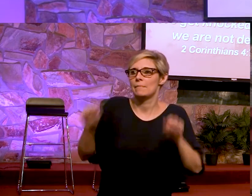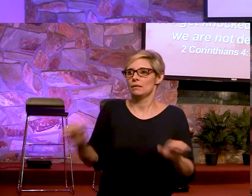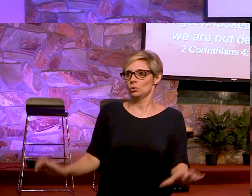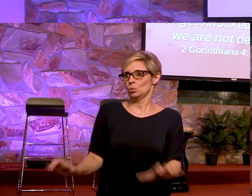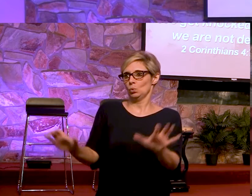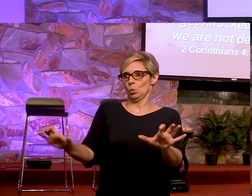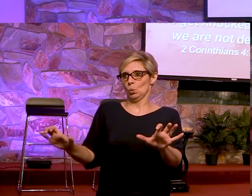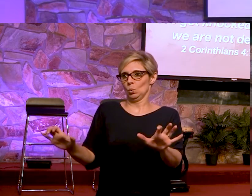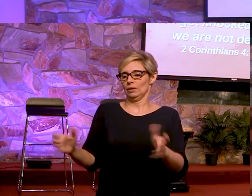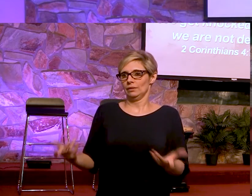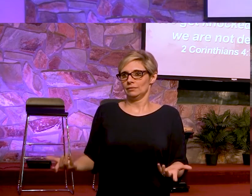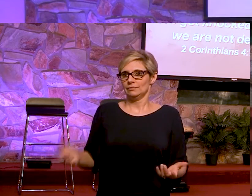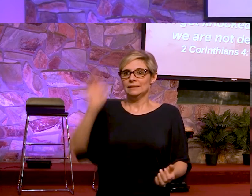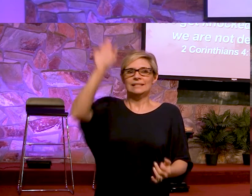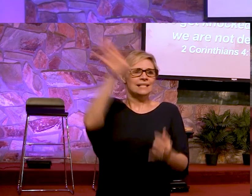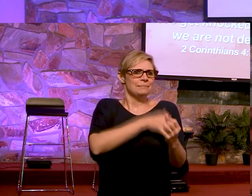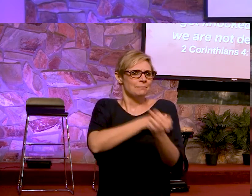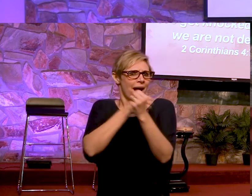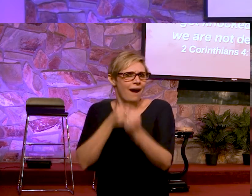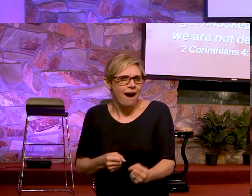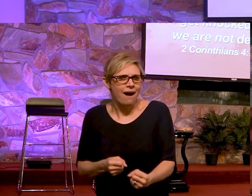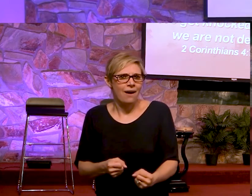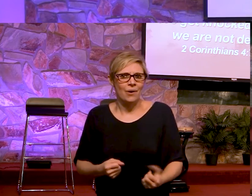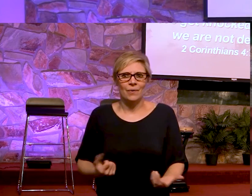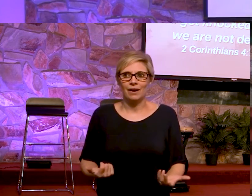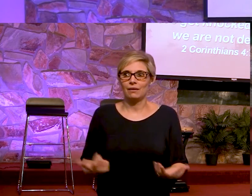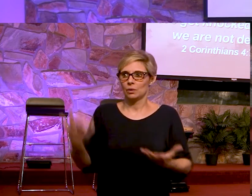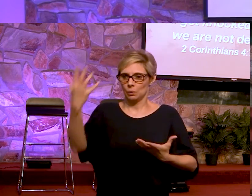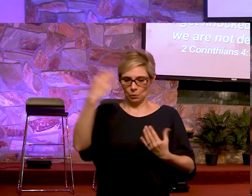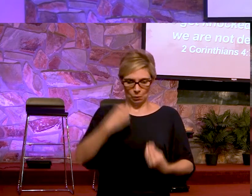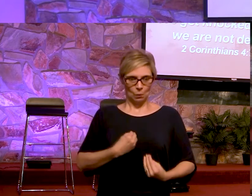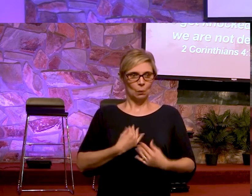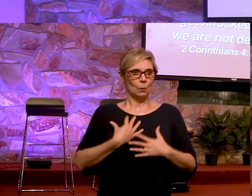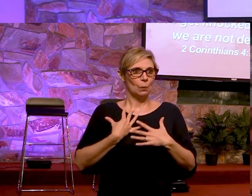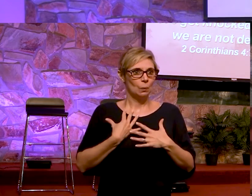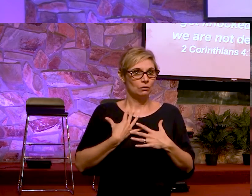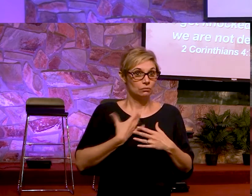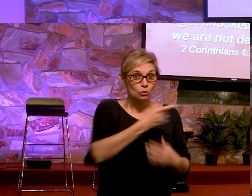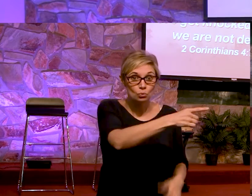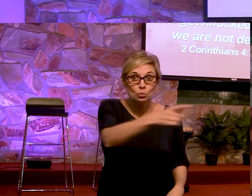and God's power that is within us as His people.